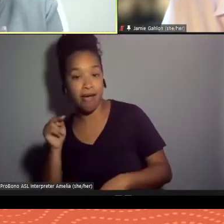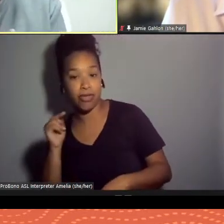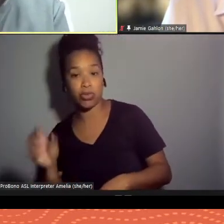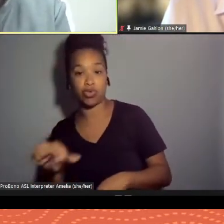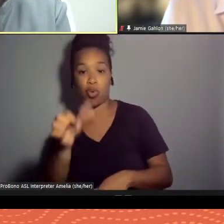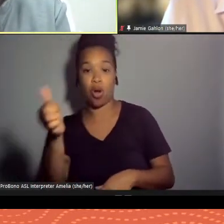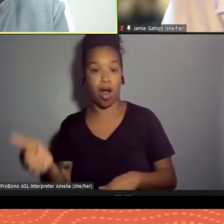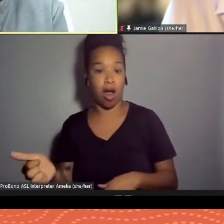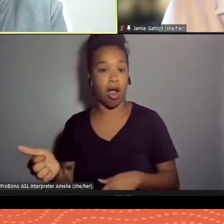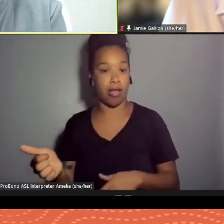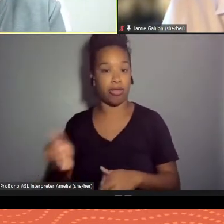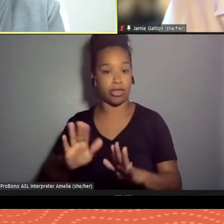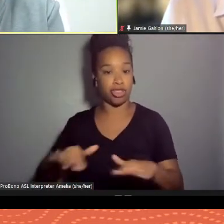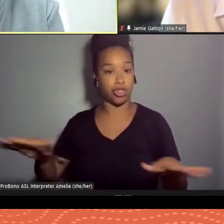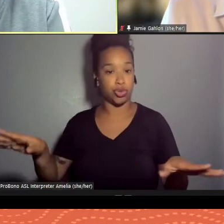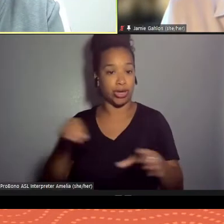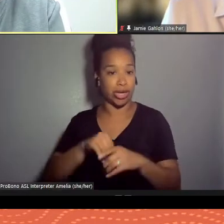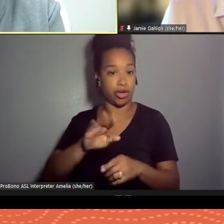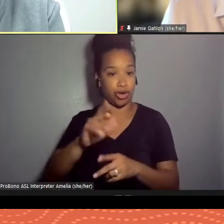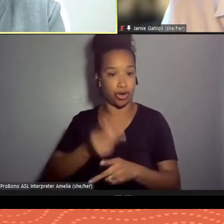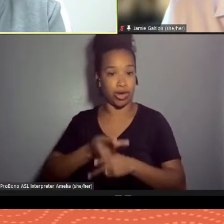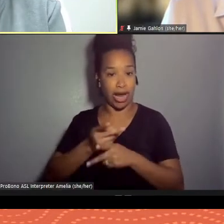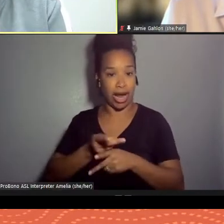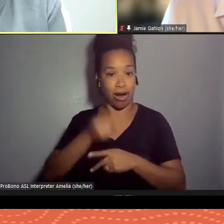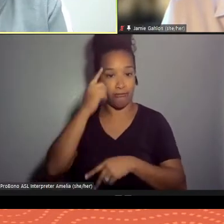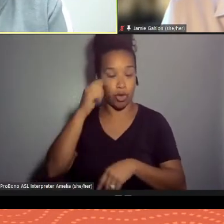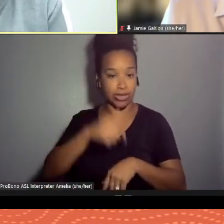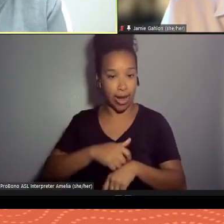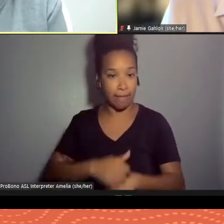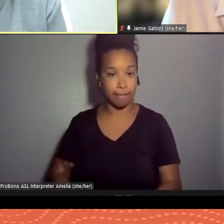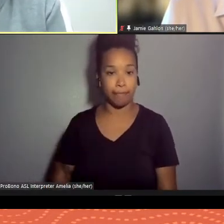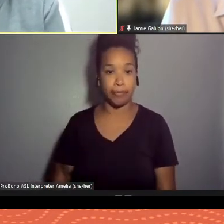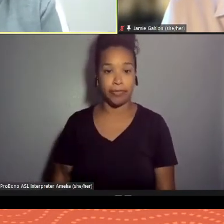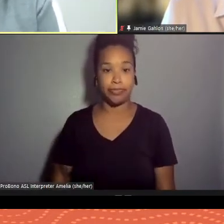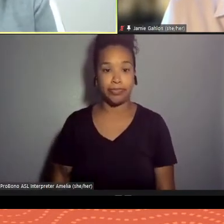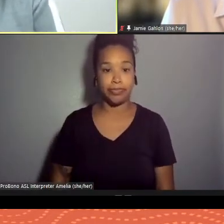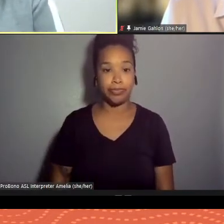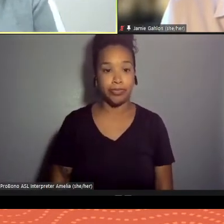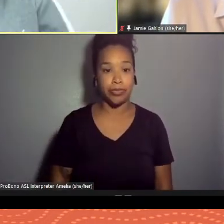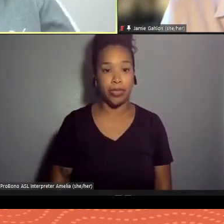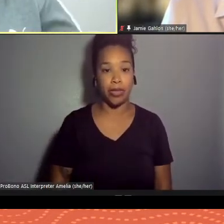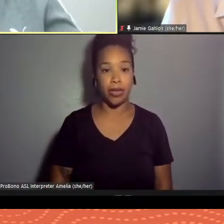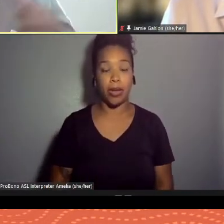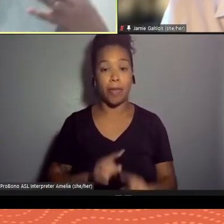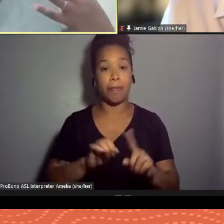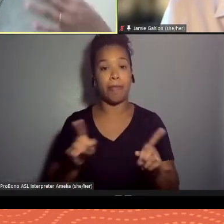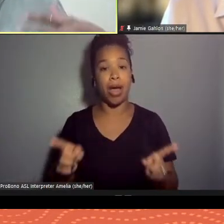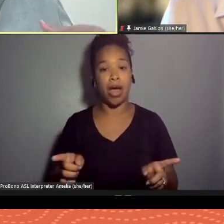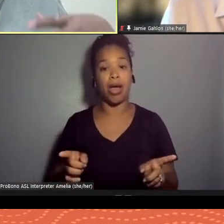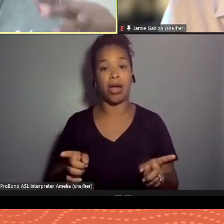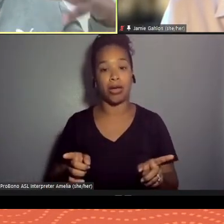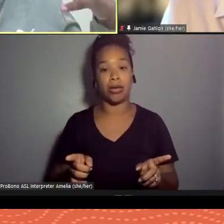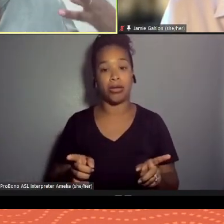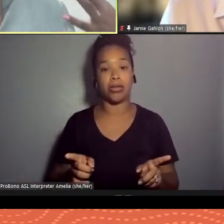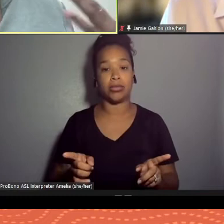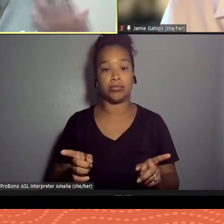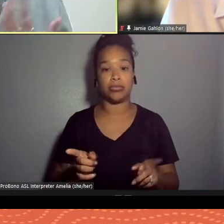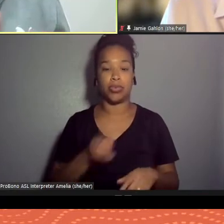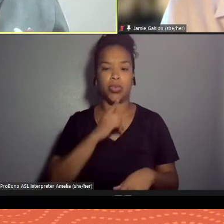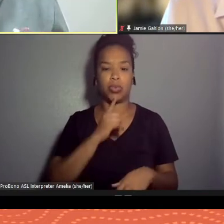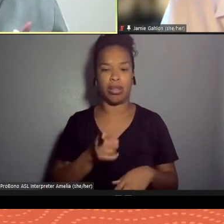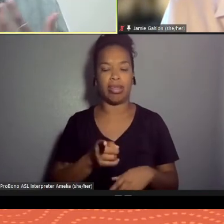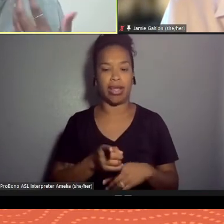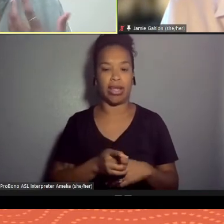your care for a time. But really, like, is there, and I mean on a somatic level, like in